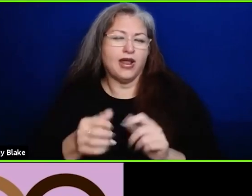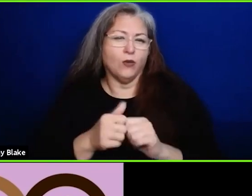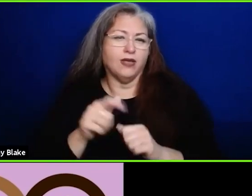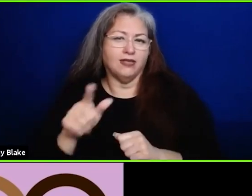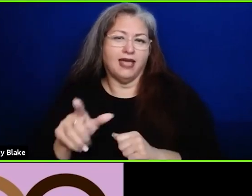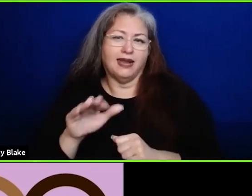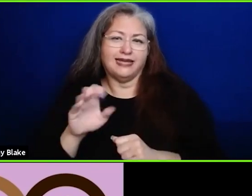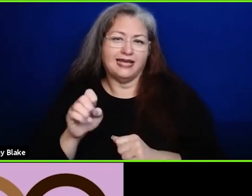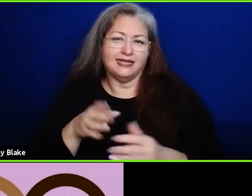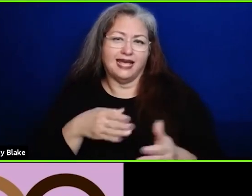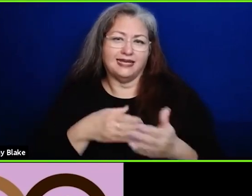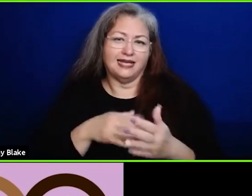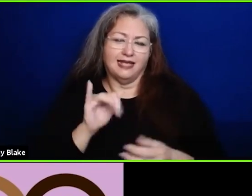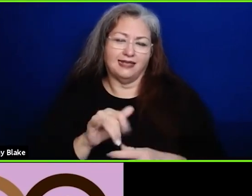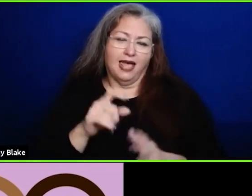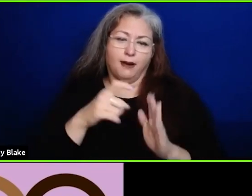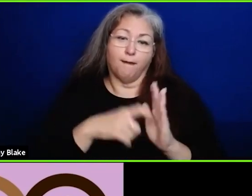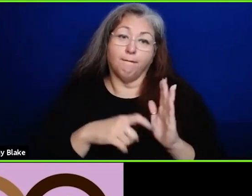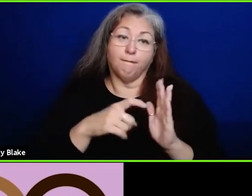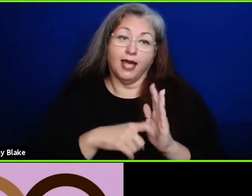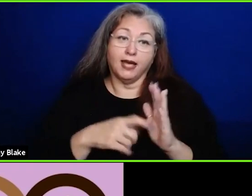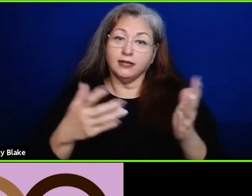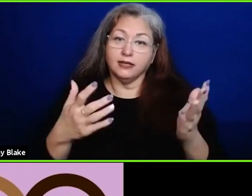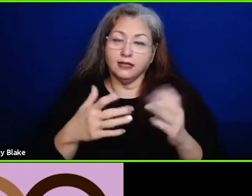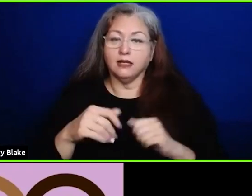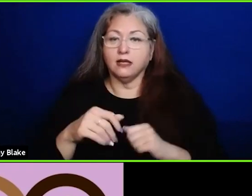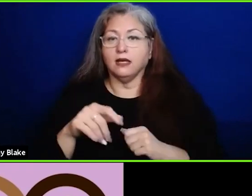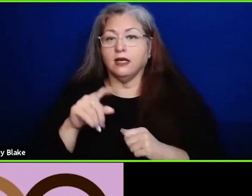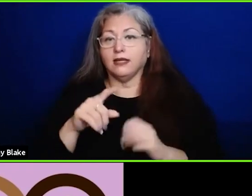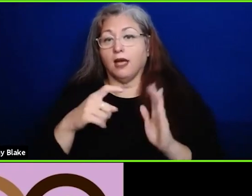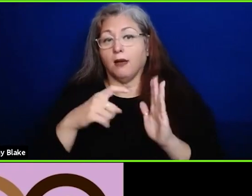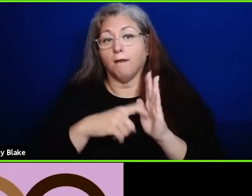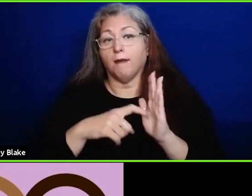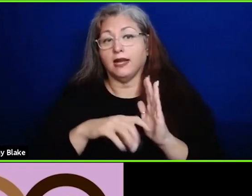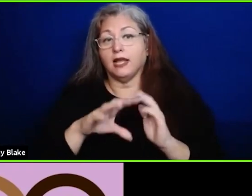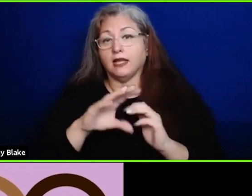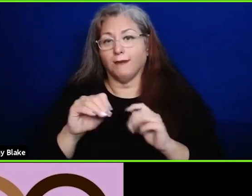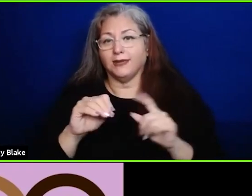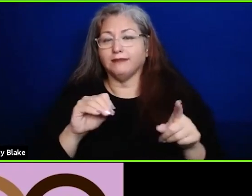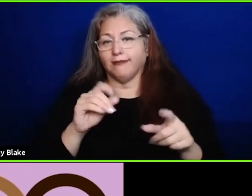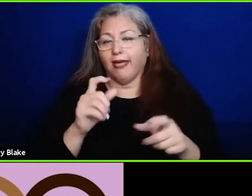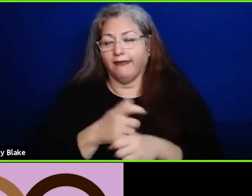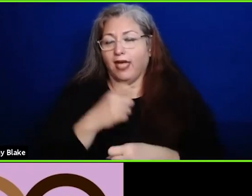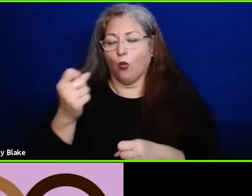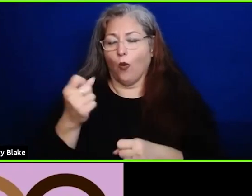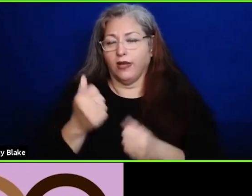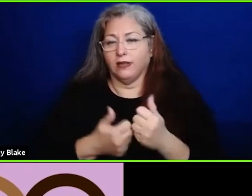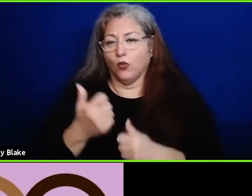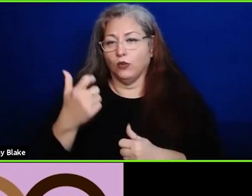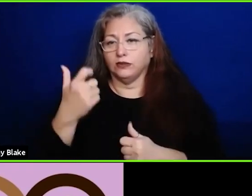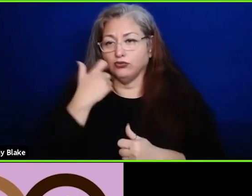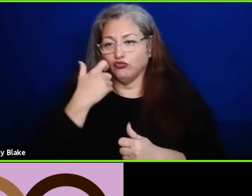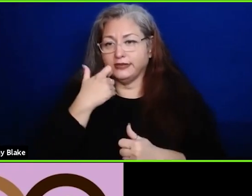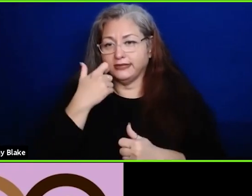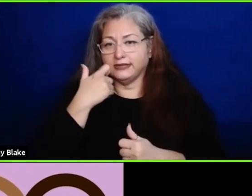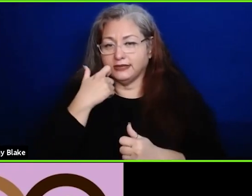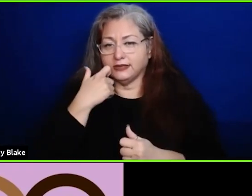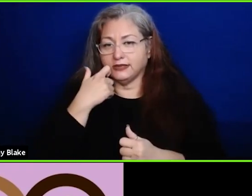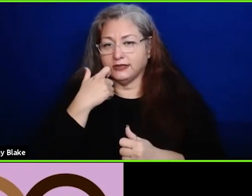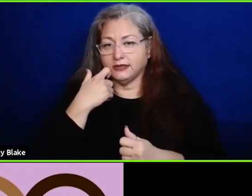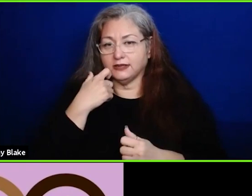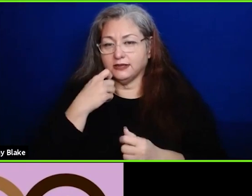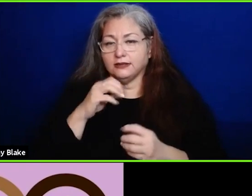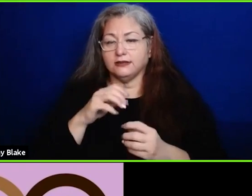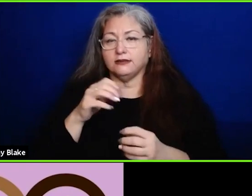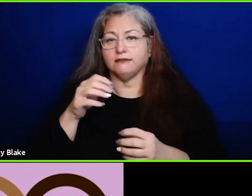the Tendele mining is that the mining company has won the latest round. And that link will